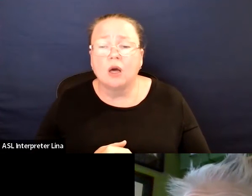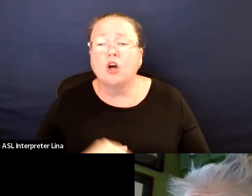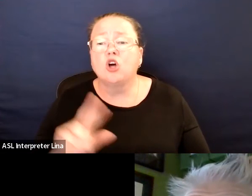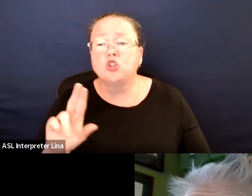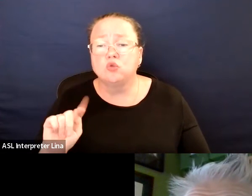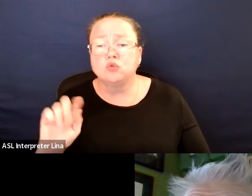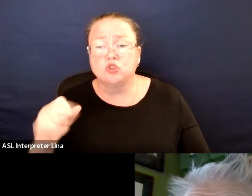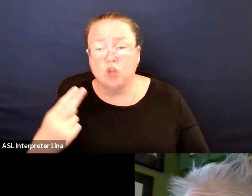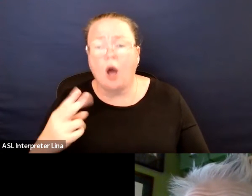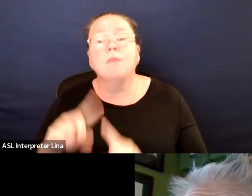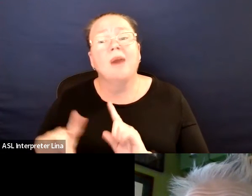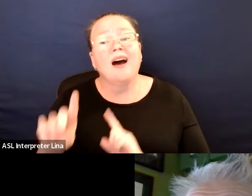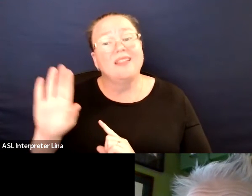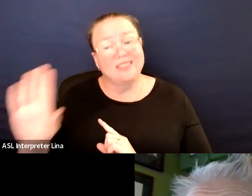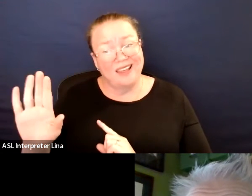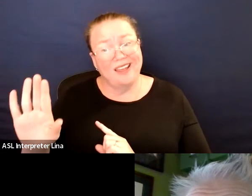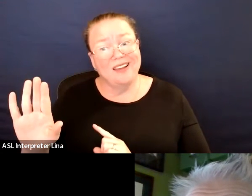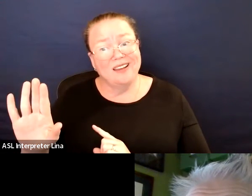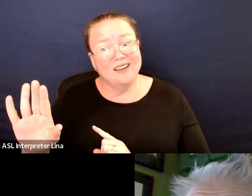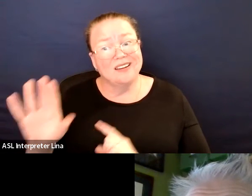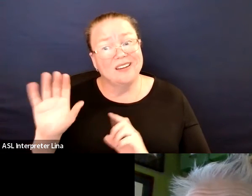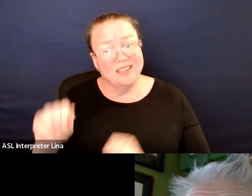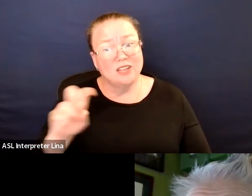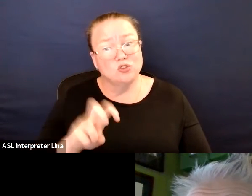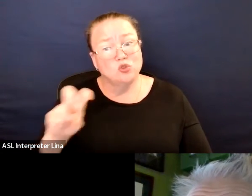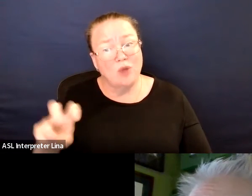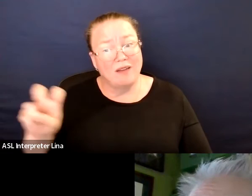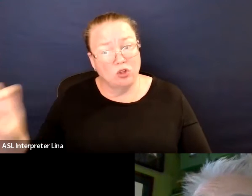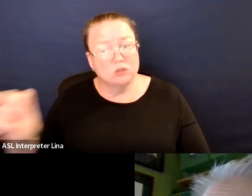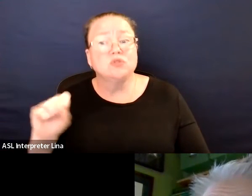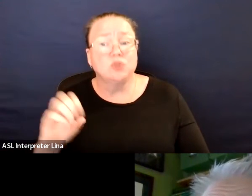Utah, but they can, I think they can travel, so.